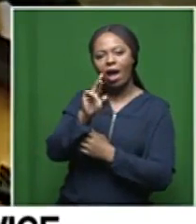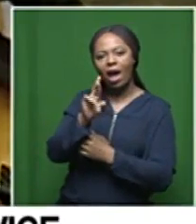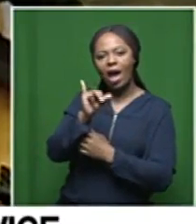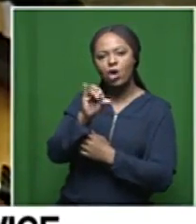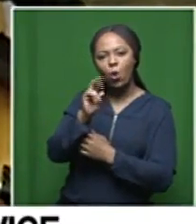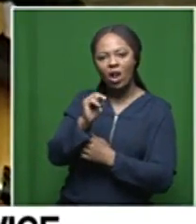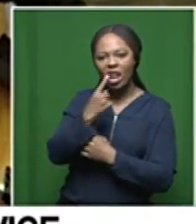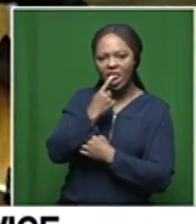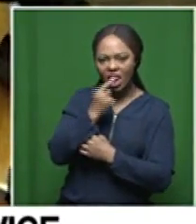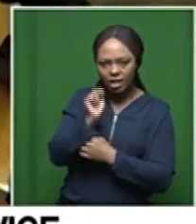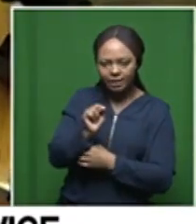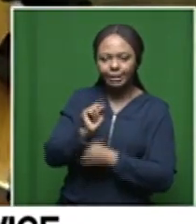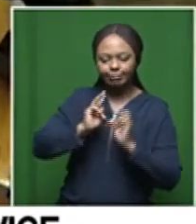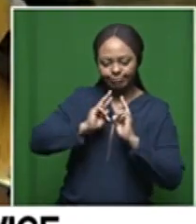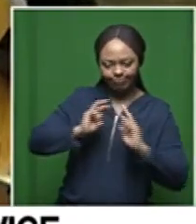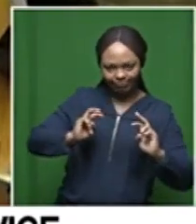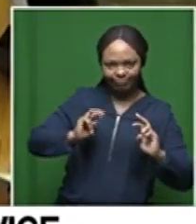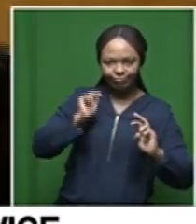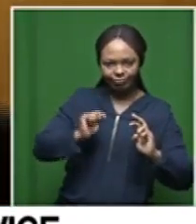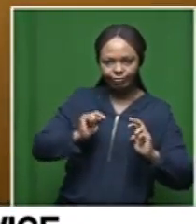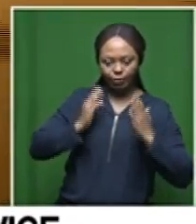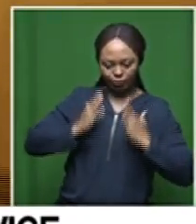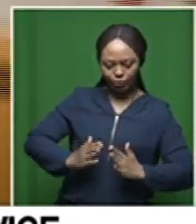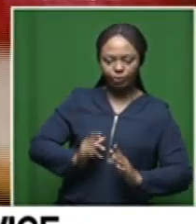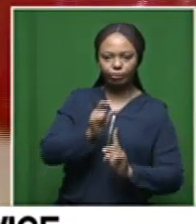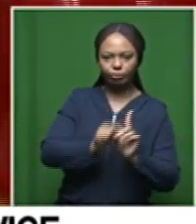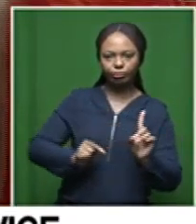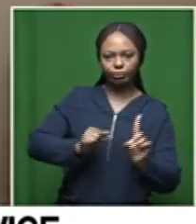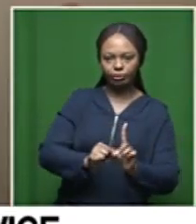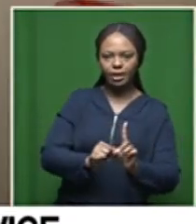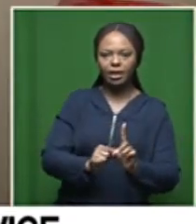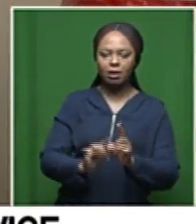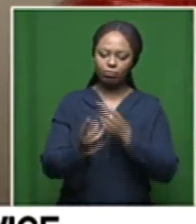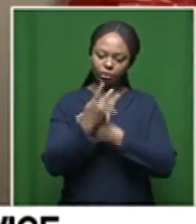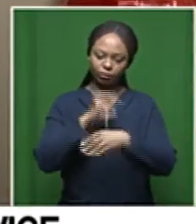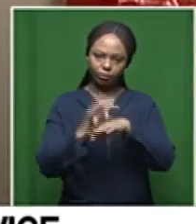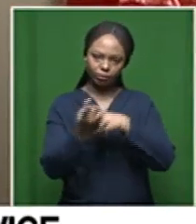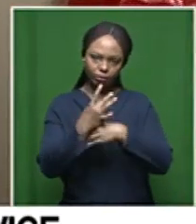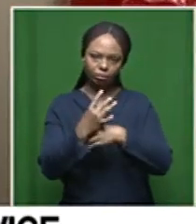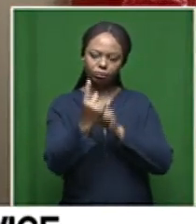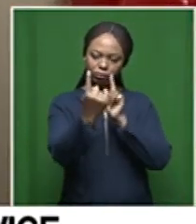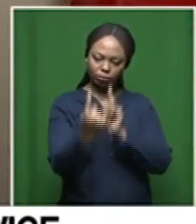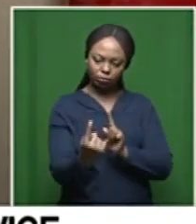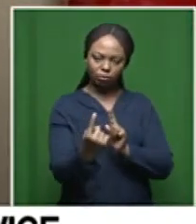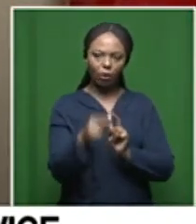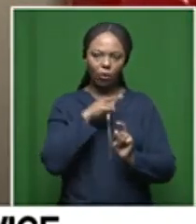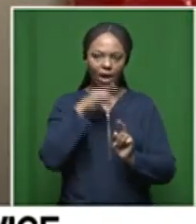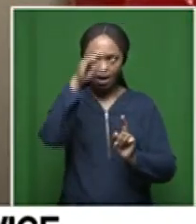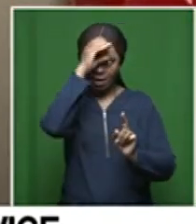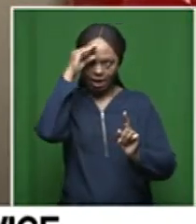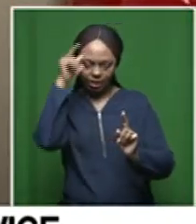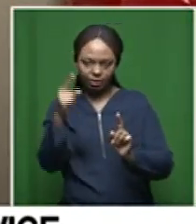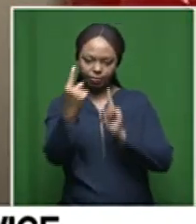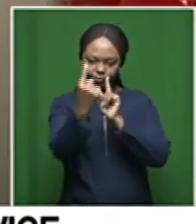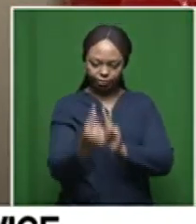after that, then they sit on what we call a one-on-one session with one of our nurses so that they can explain to them the